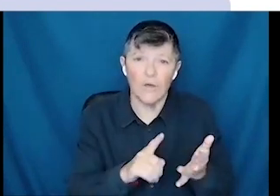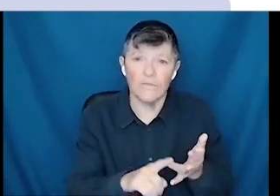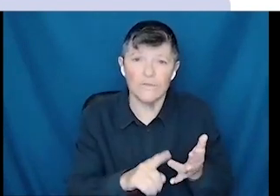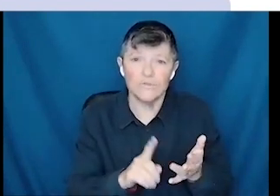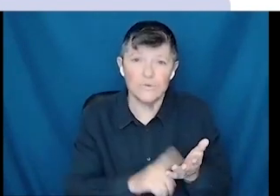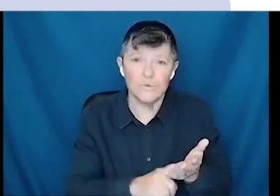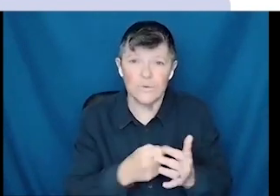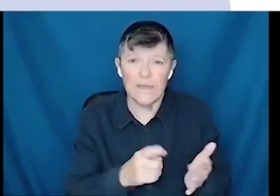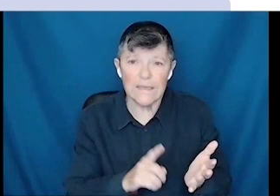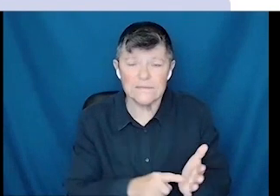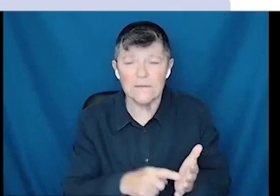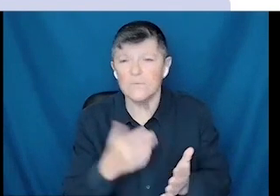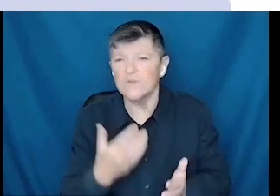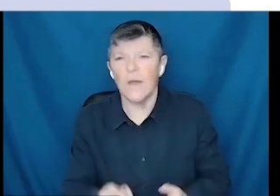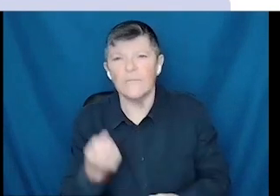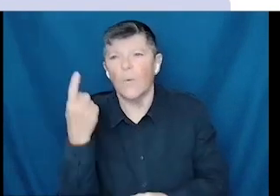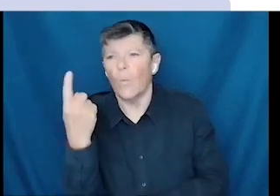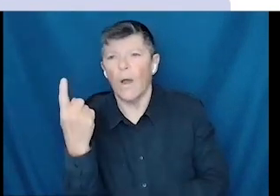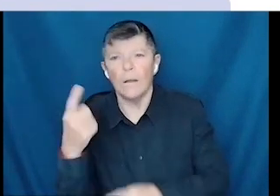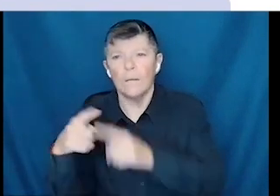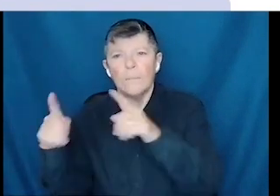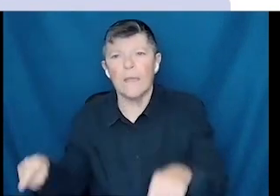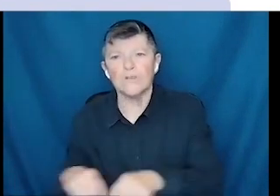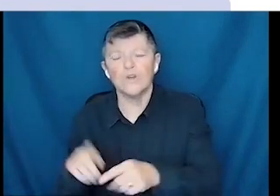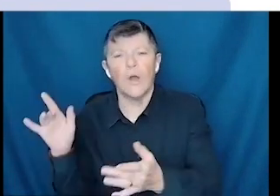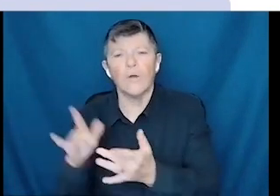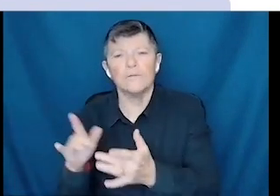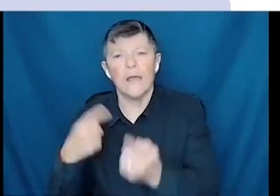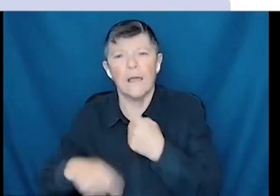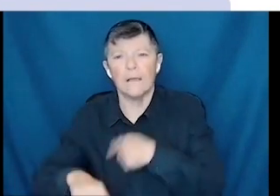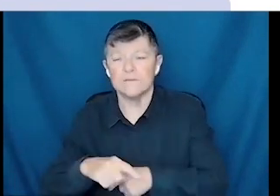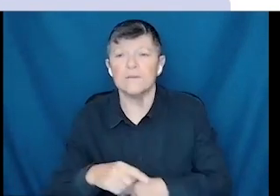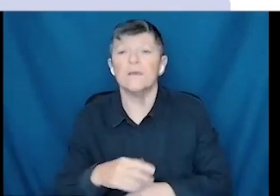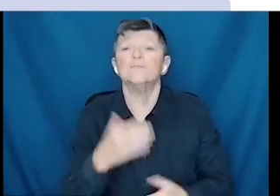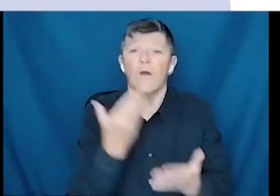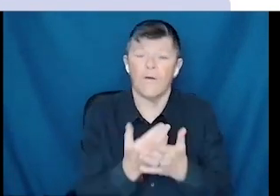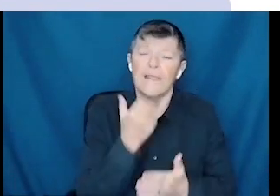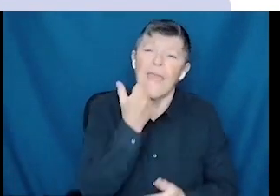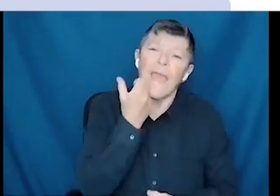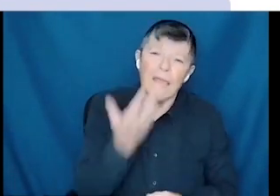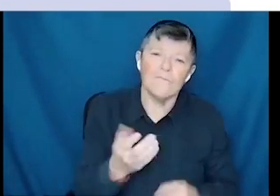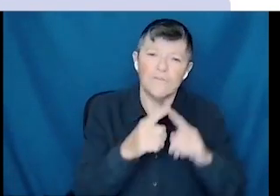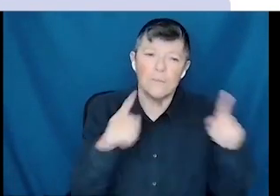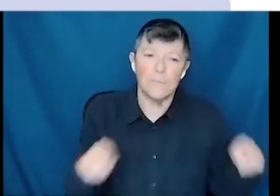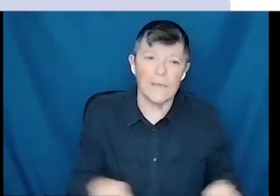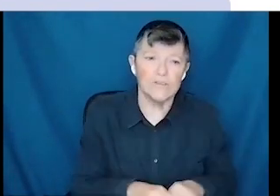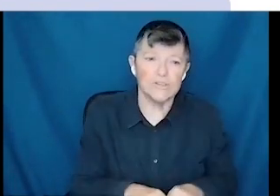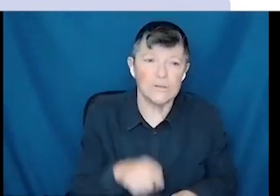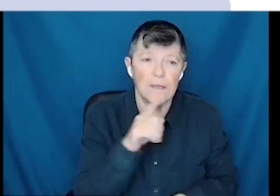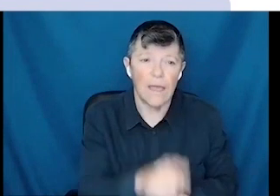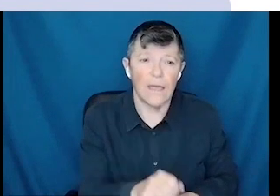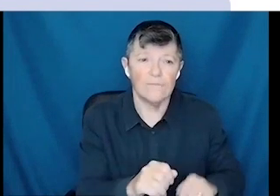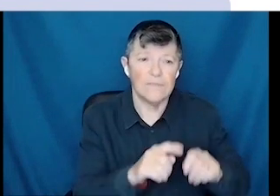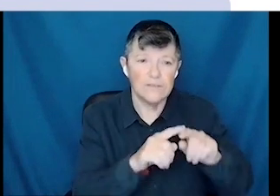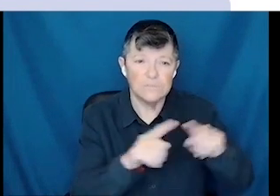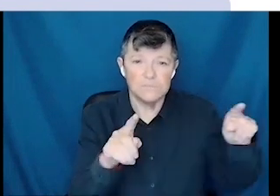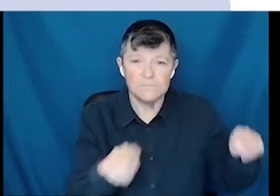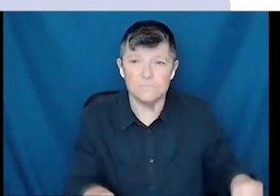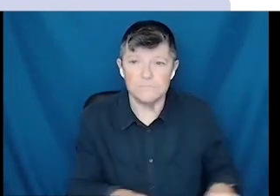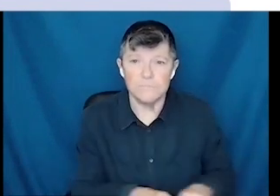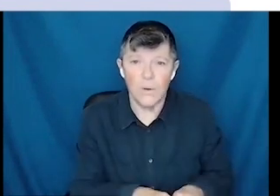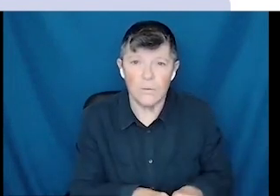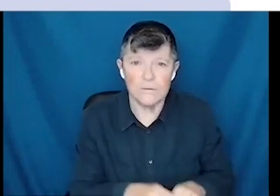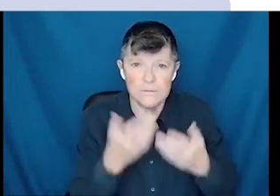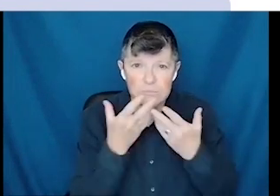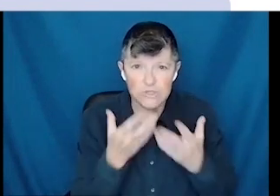contact us box, but it's literally on every page. There you see this box that I screenshotted here on the page. We'd love to hear